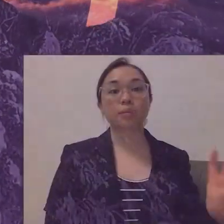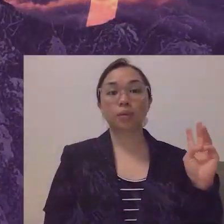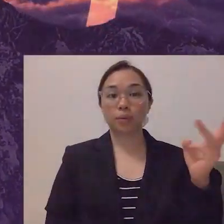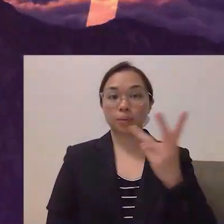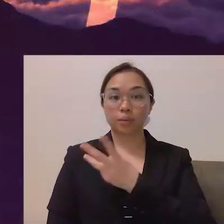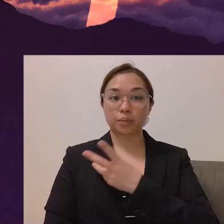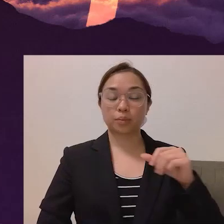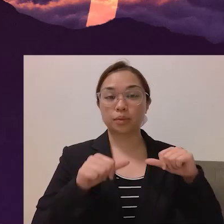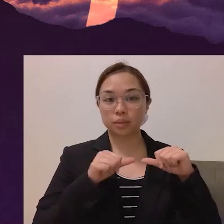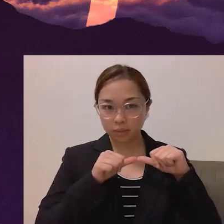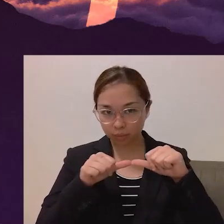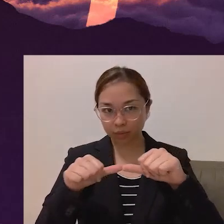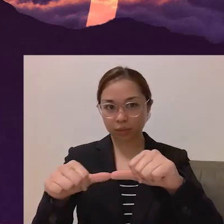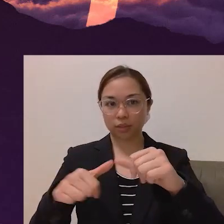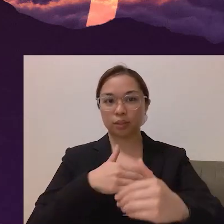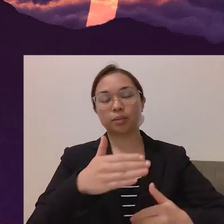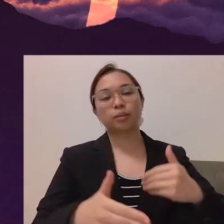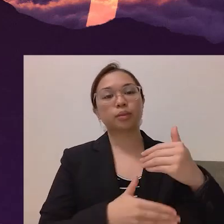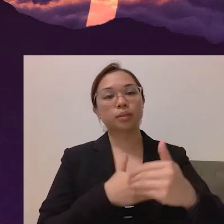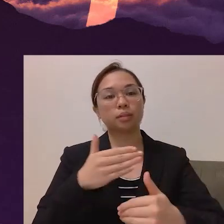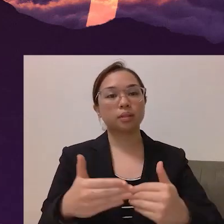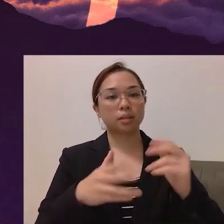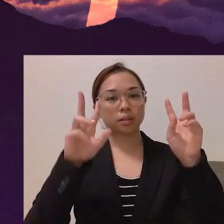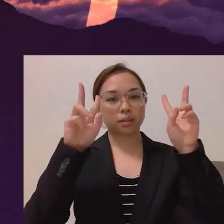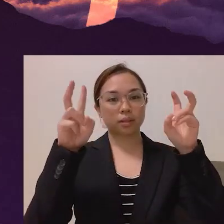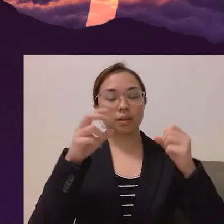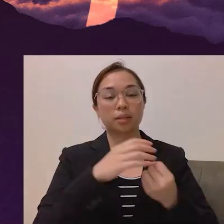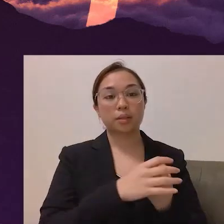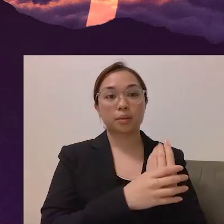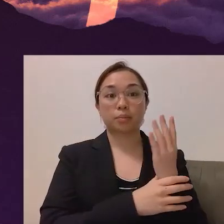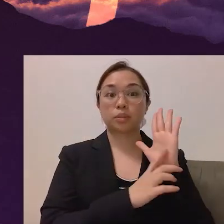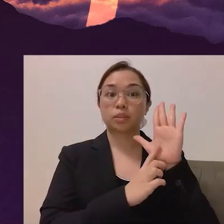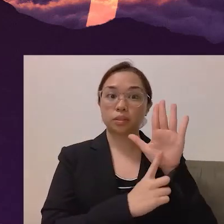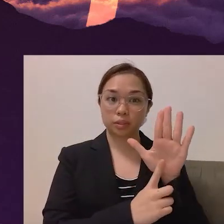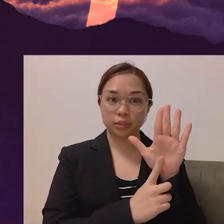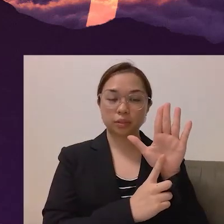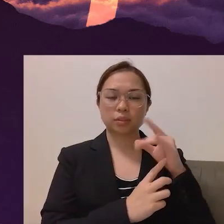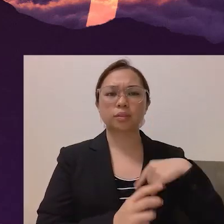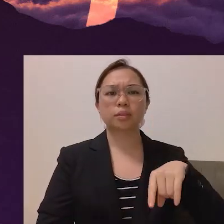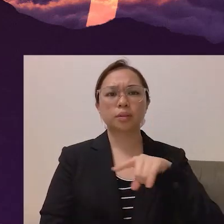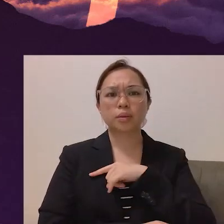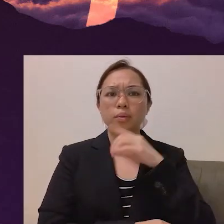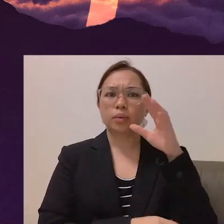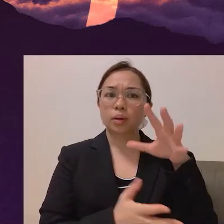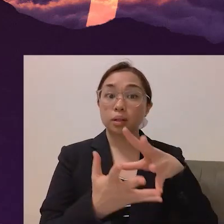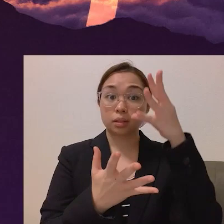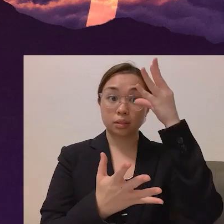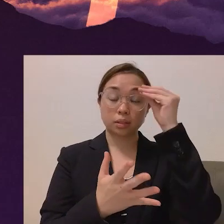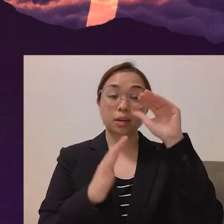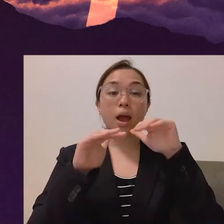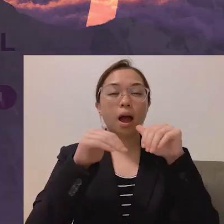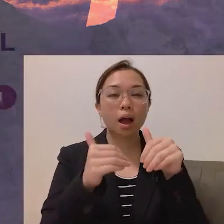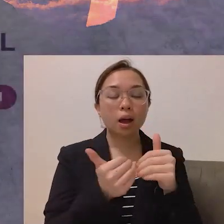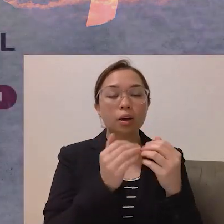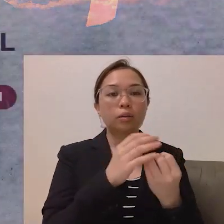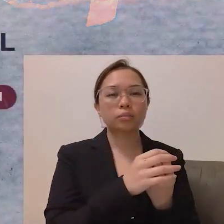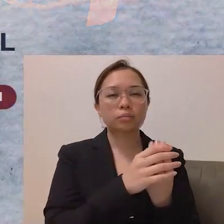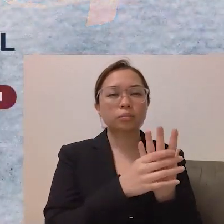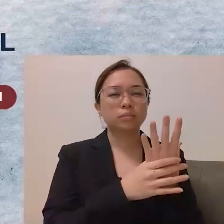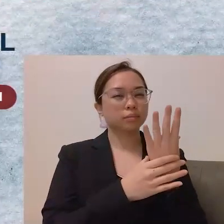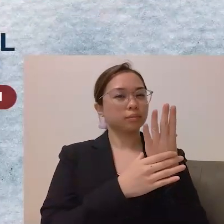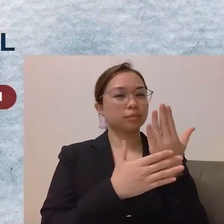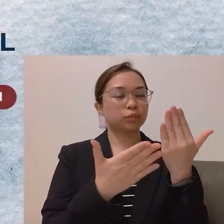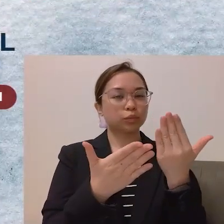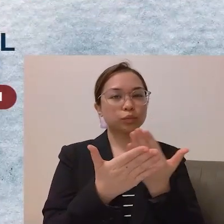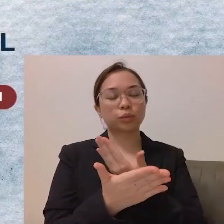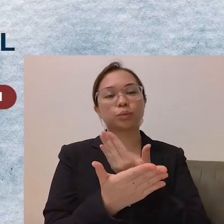As we journey this new theme series entitled Emerge, we will discover how it is to arise in you in the Lord. To